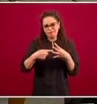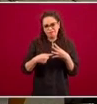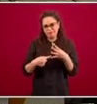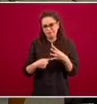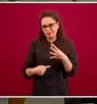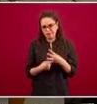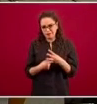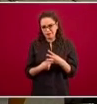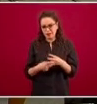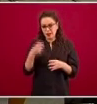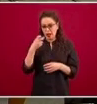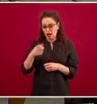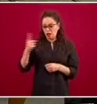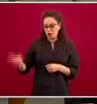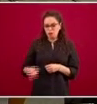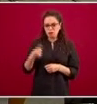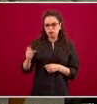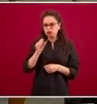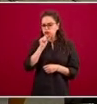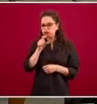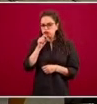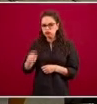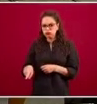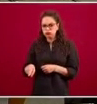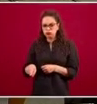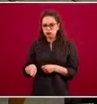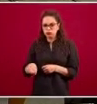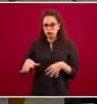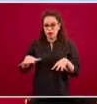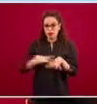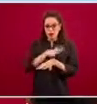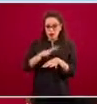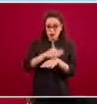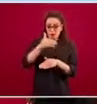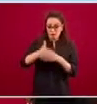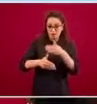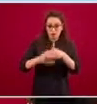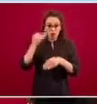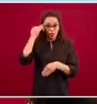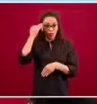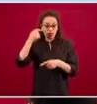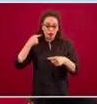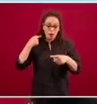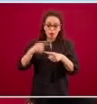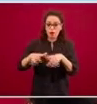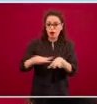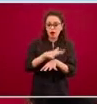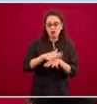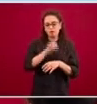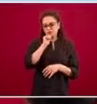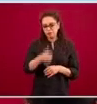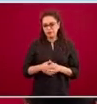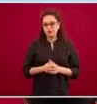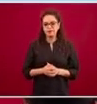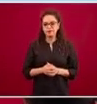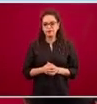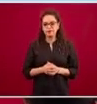considered endemic, which means that they have not showed significant variation through time.